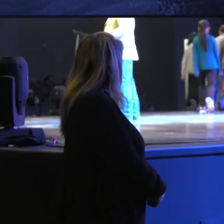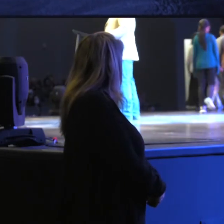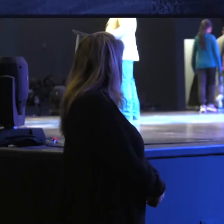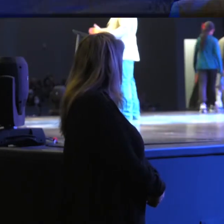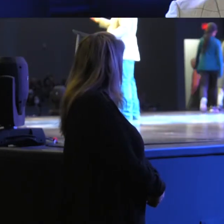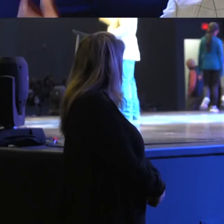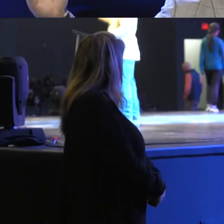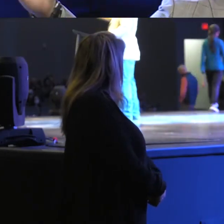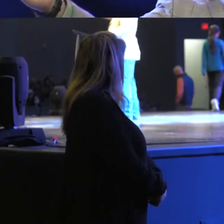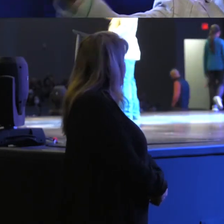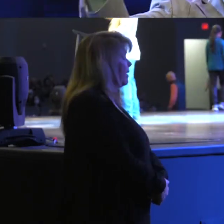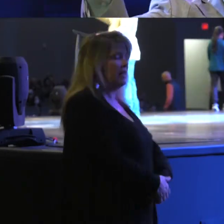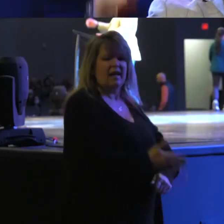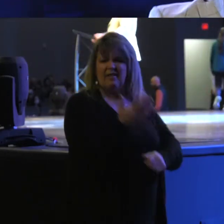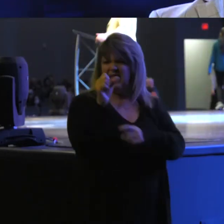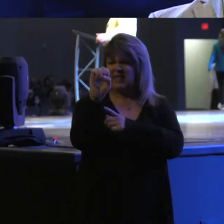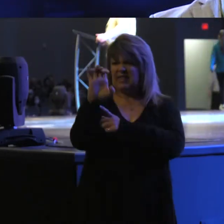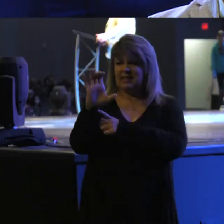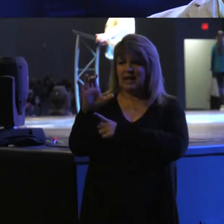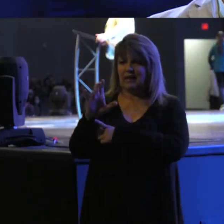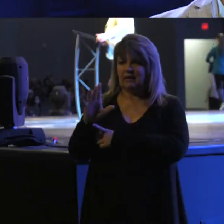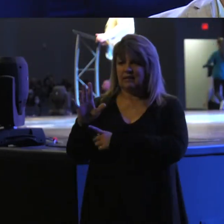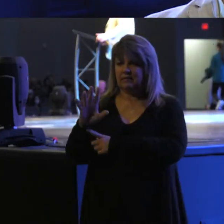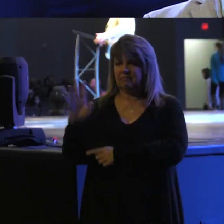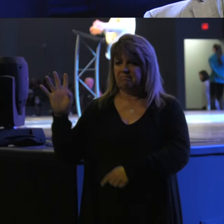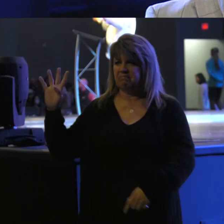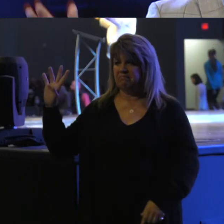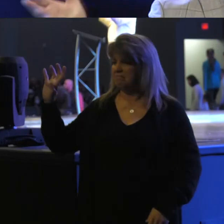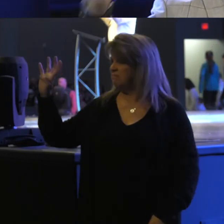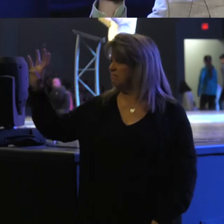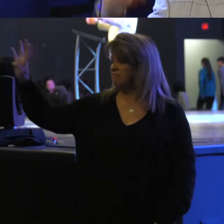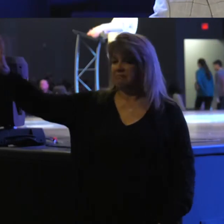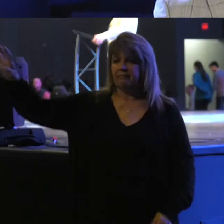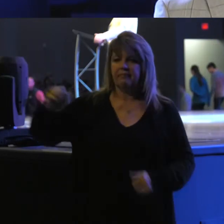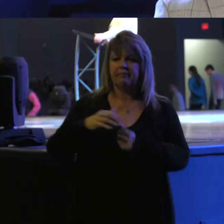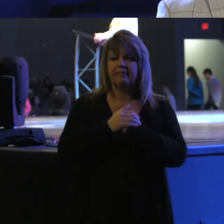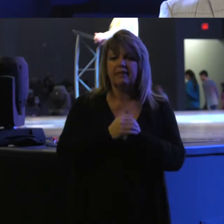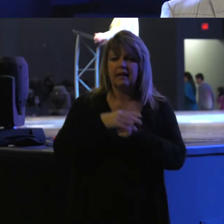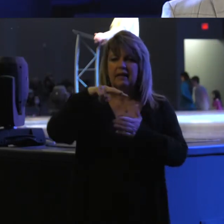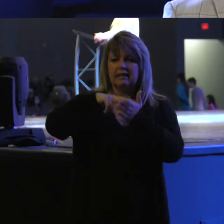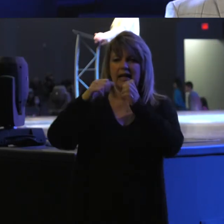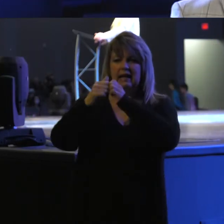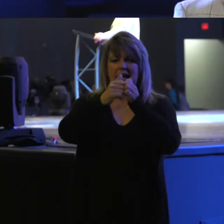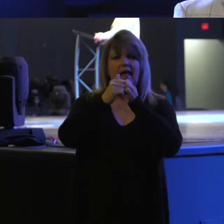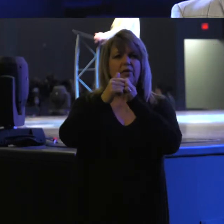I want to give them about 15 seconds to make their way out before you call. Let's stand together.